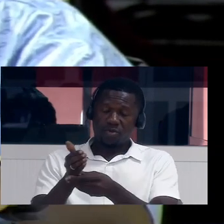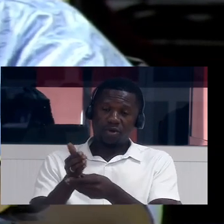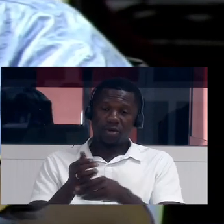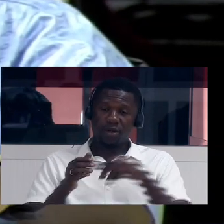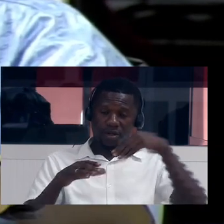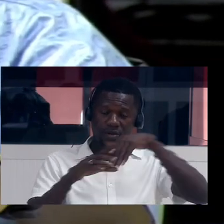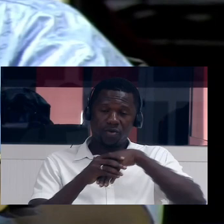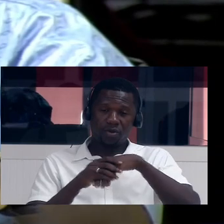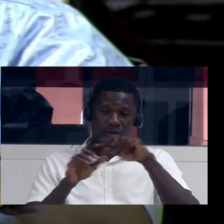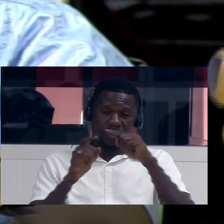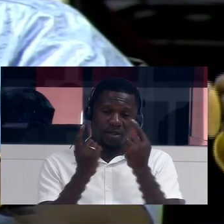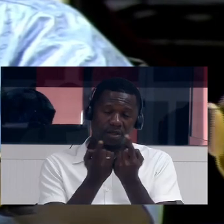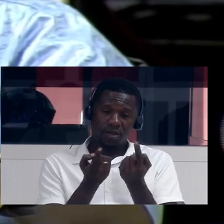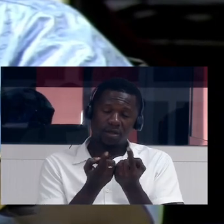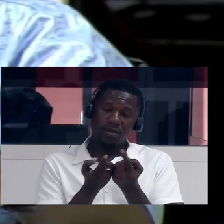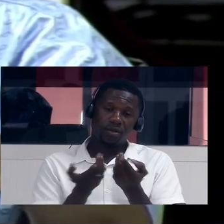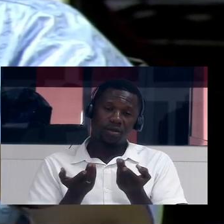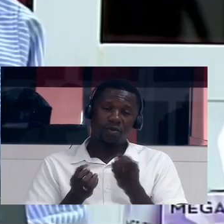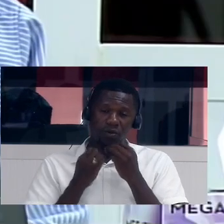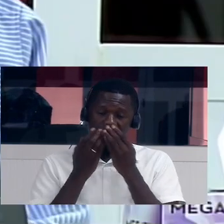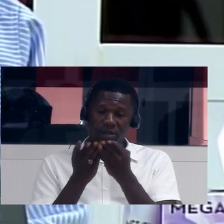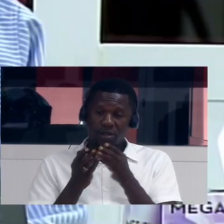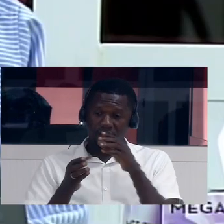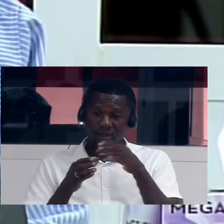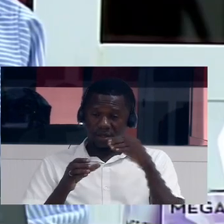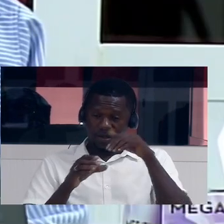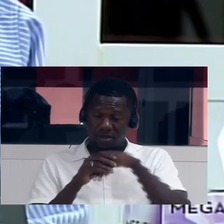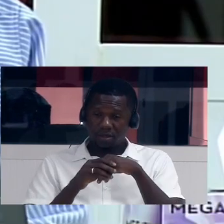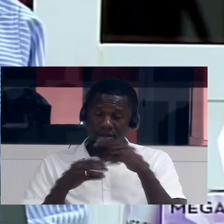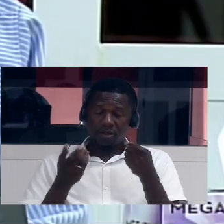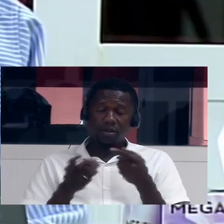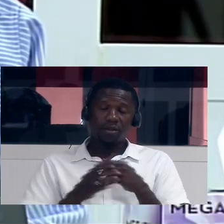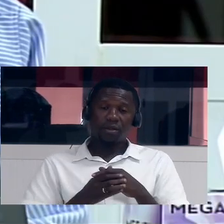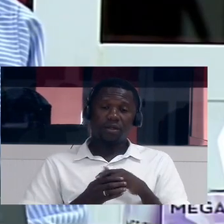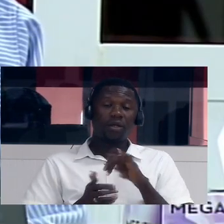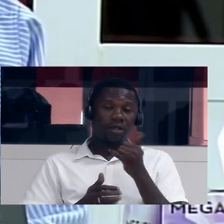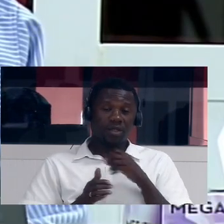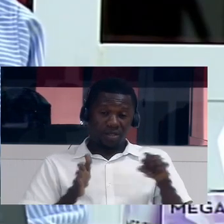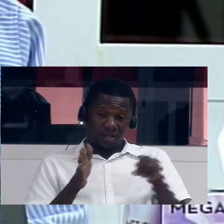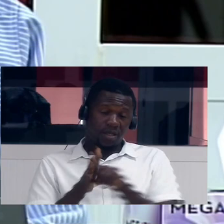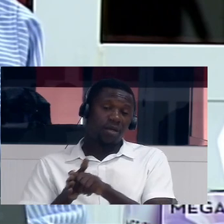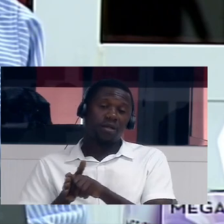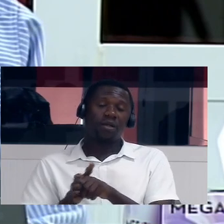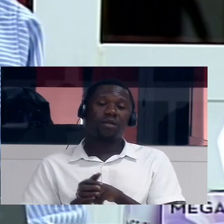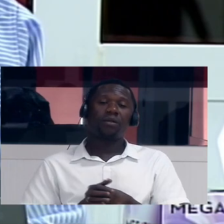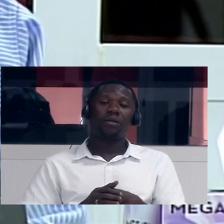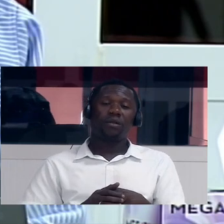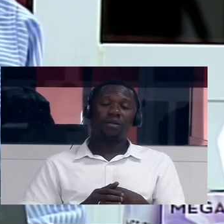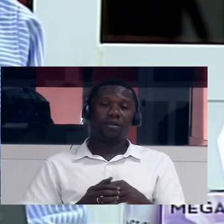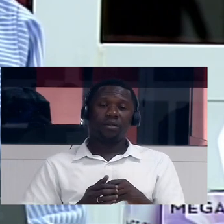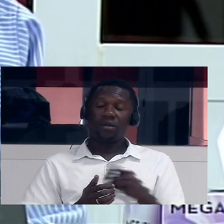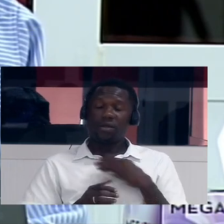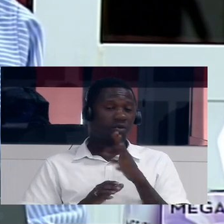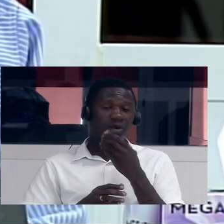Would you say this captured? Yeah, this is standard. And this is what you intended? This is standard, yes. In fact, you don't have to tell